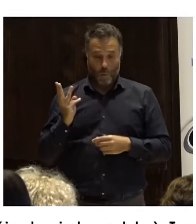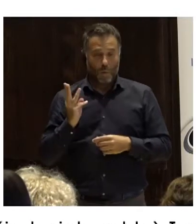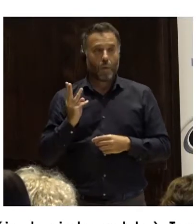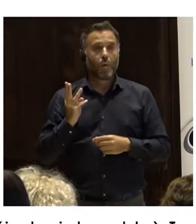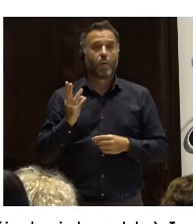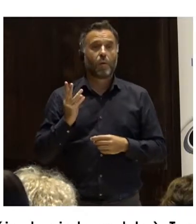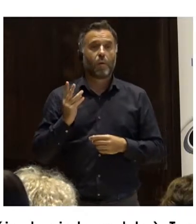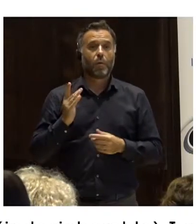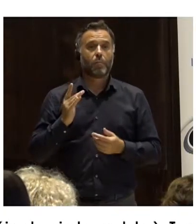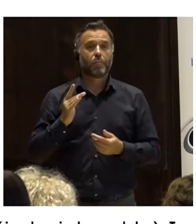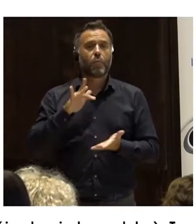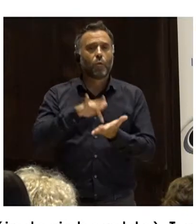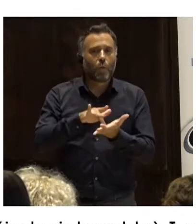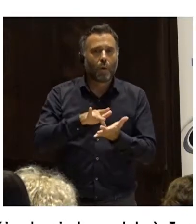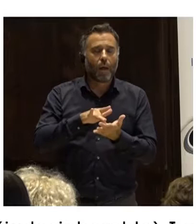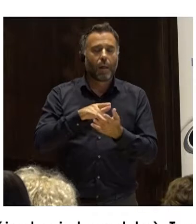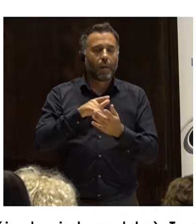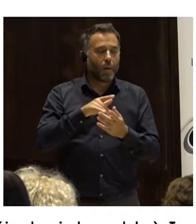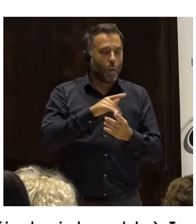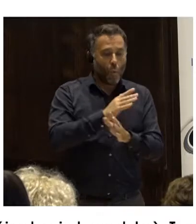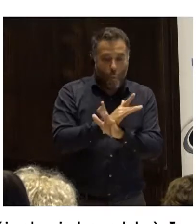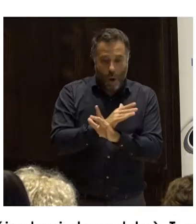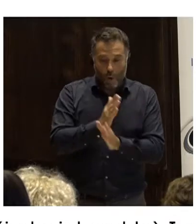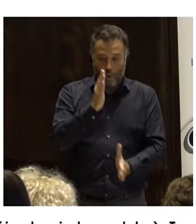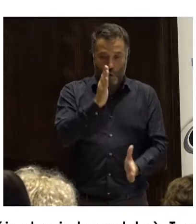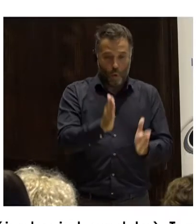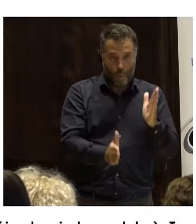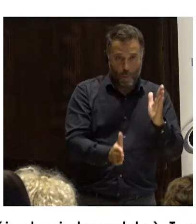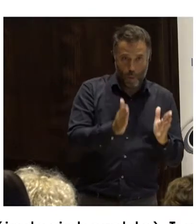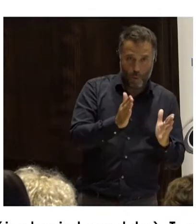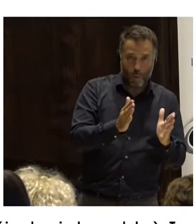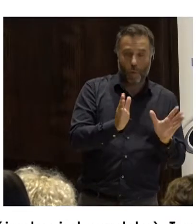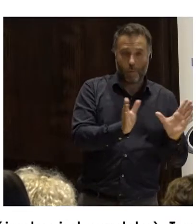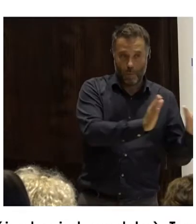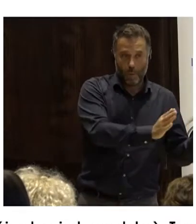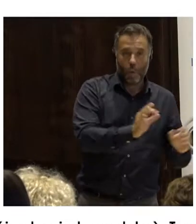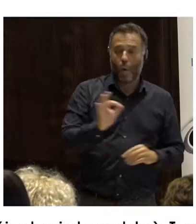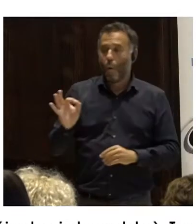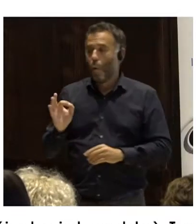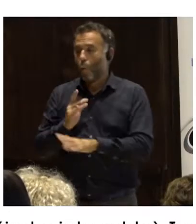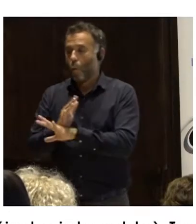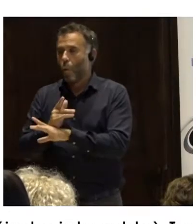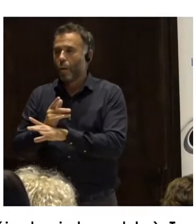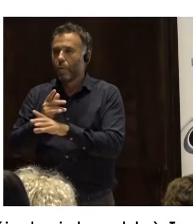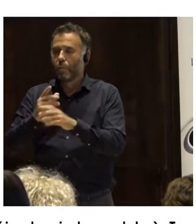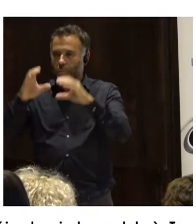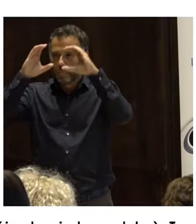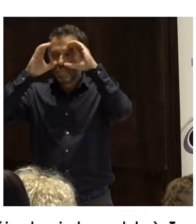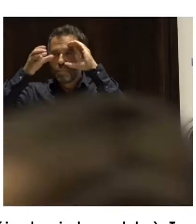plays with robots or with virtual agents, or maybe, you